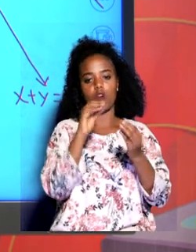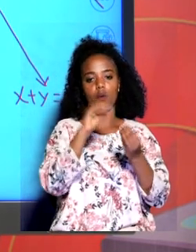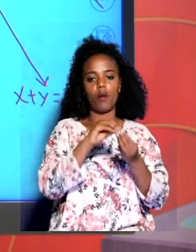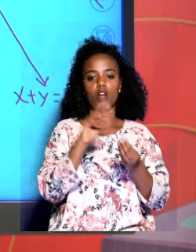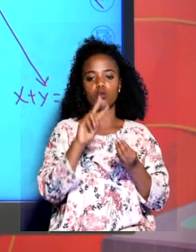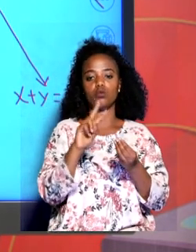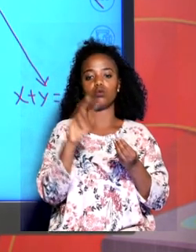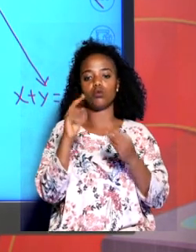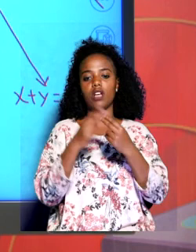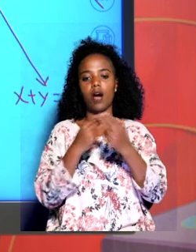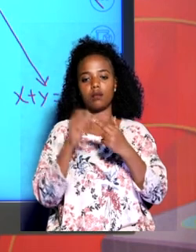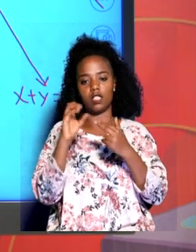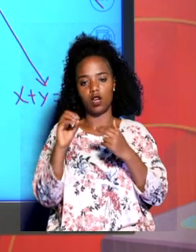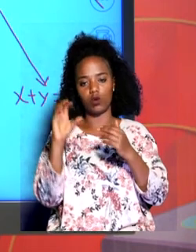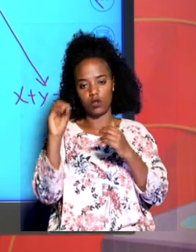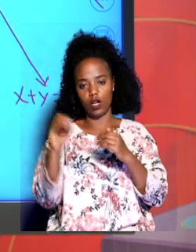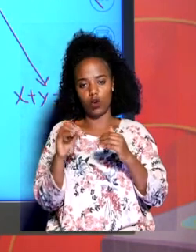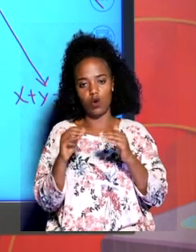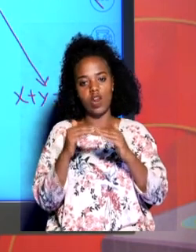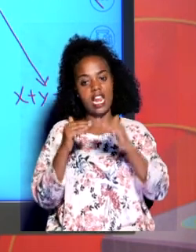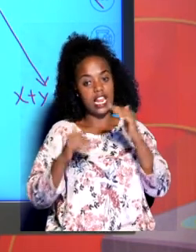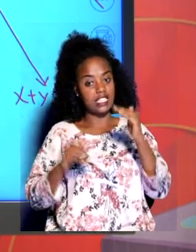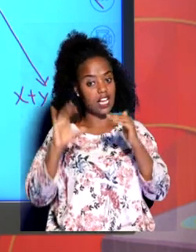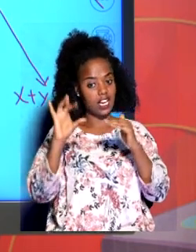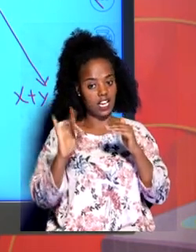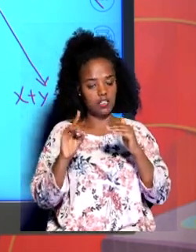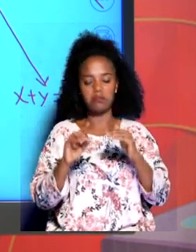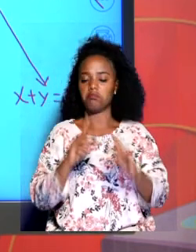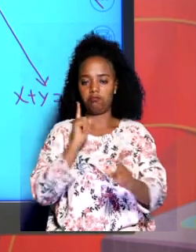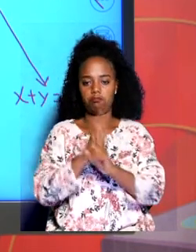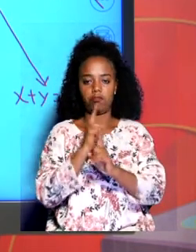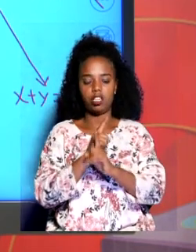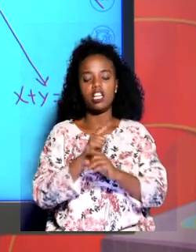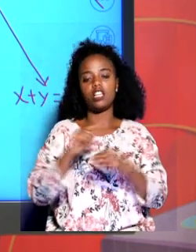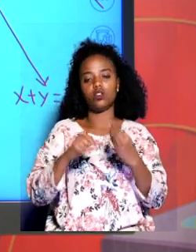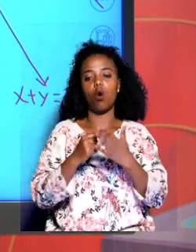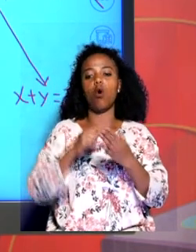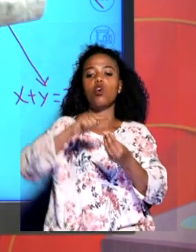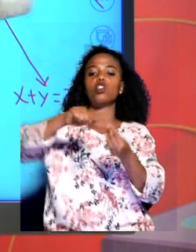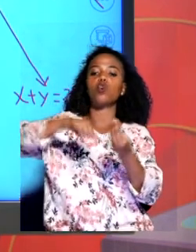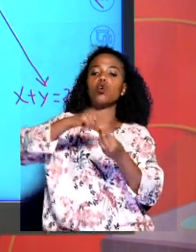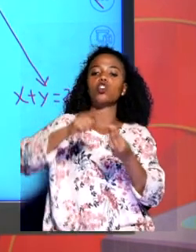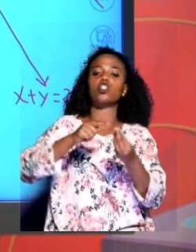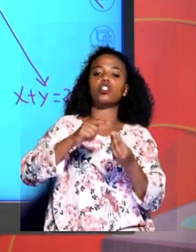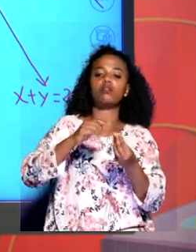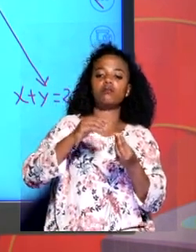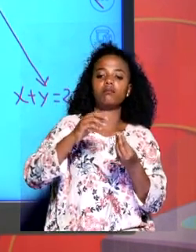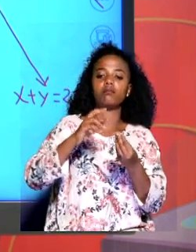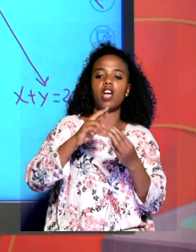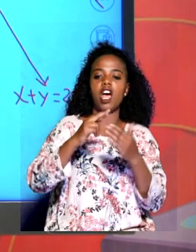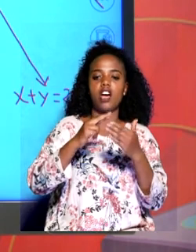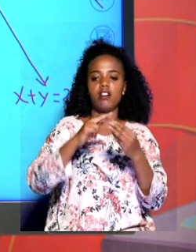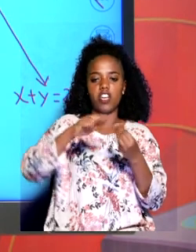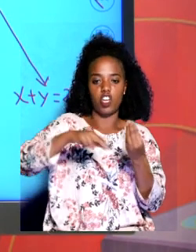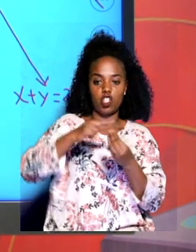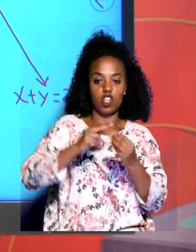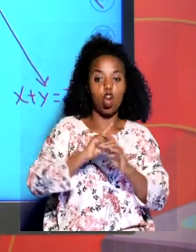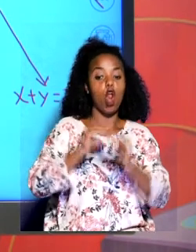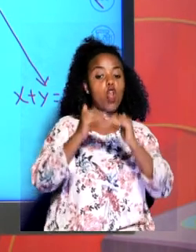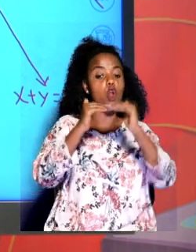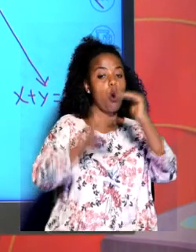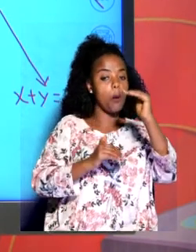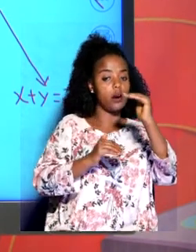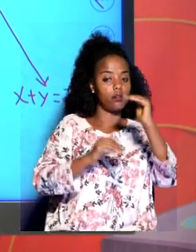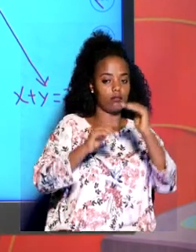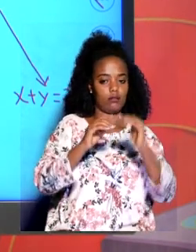0 is 0, less than 8, it satisfies. Therefore, the solution region will be the lower part of this. It is